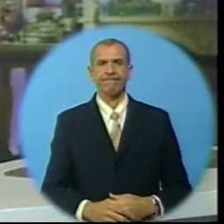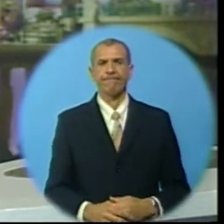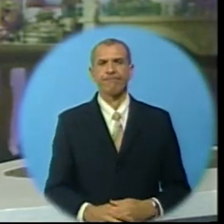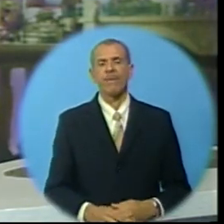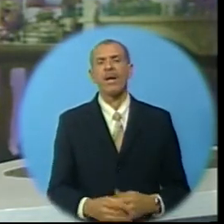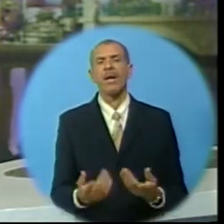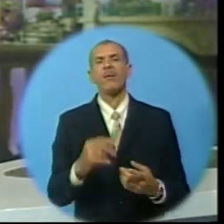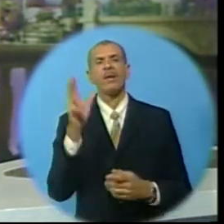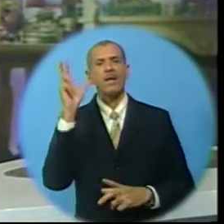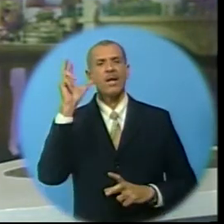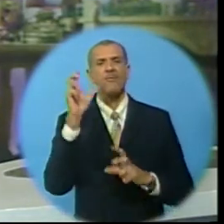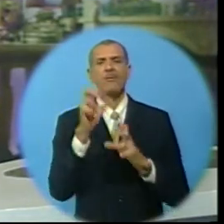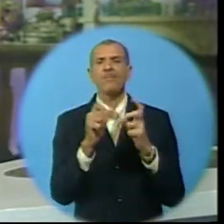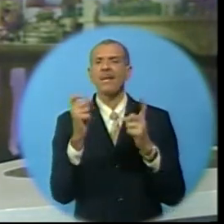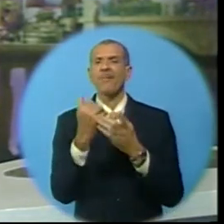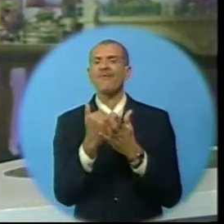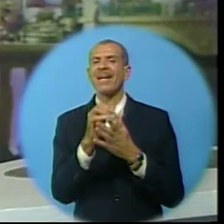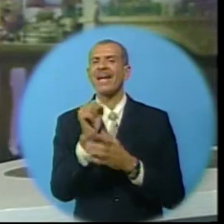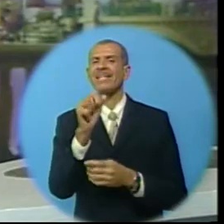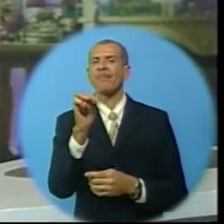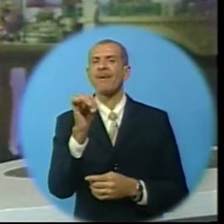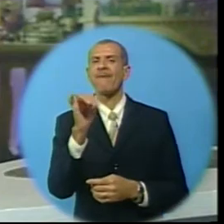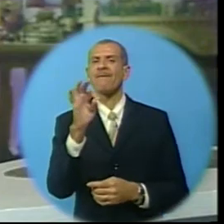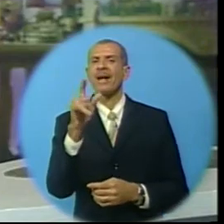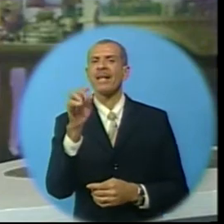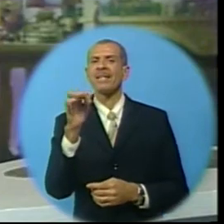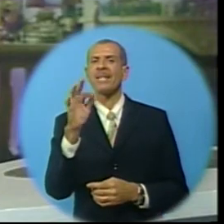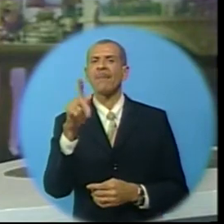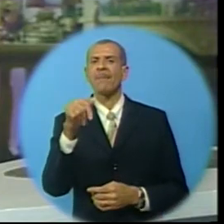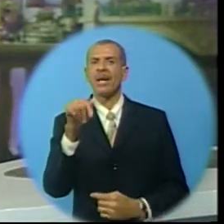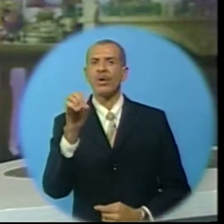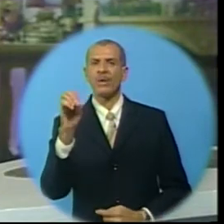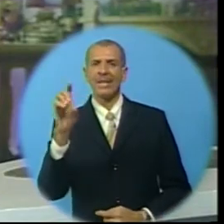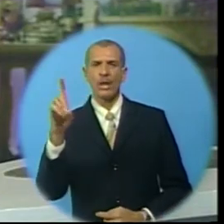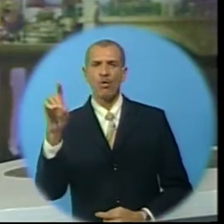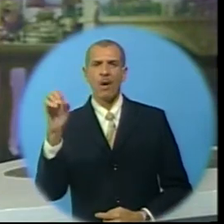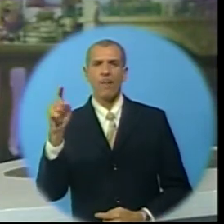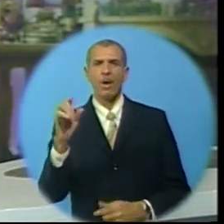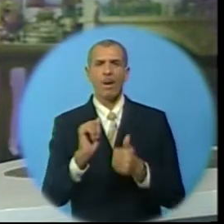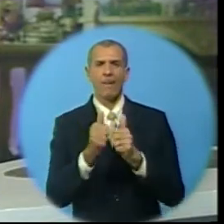Well, coming up, we'll hear from some of the semi-finalists in this year's Pickety Crop competition.